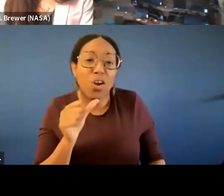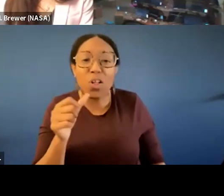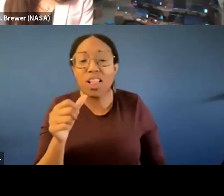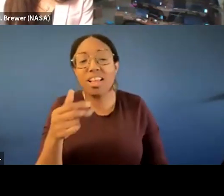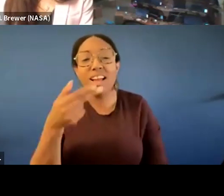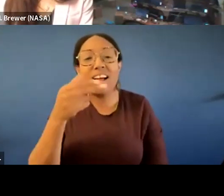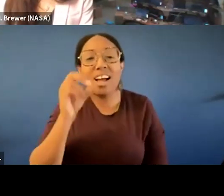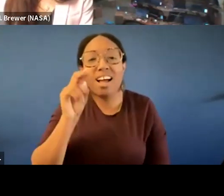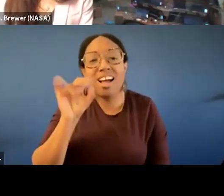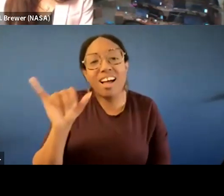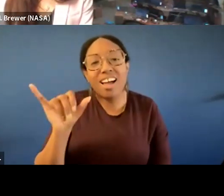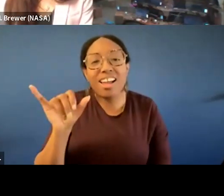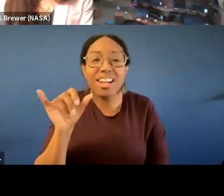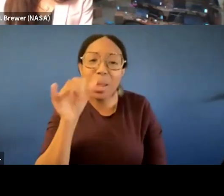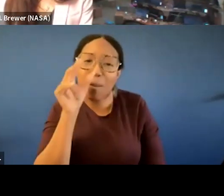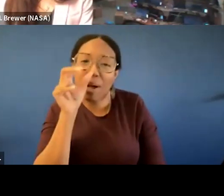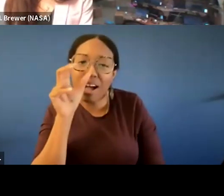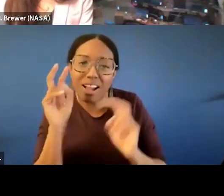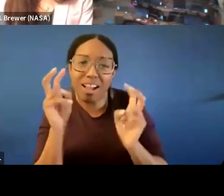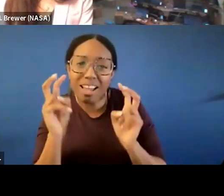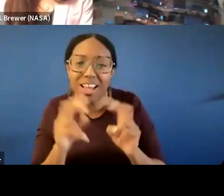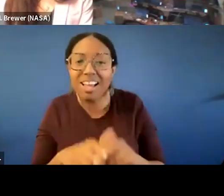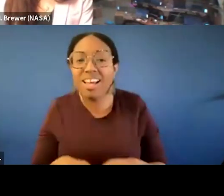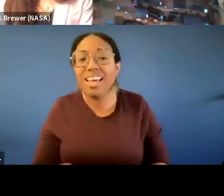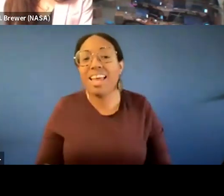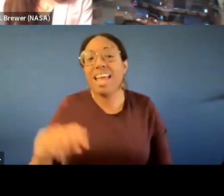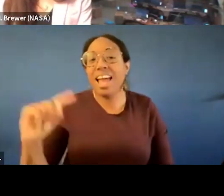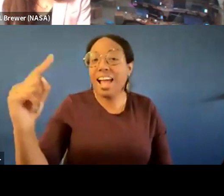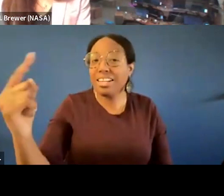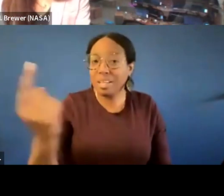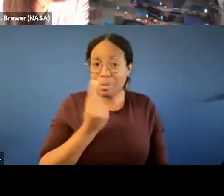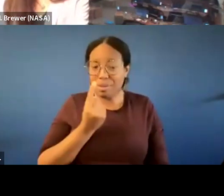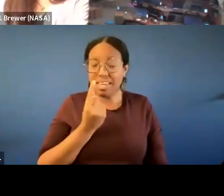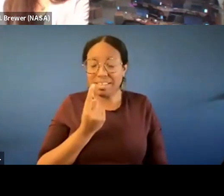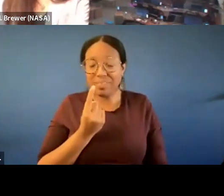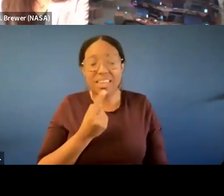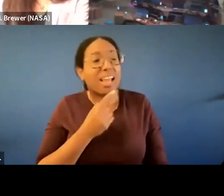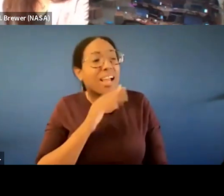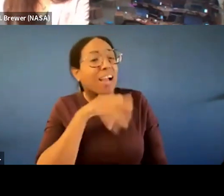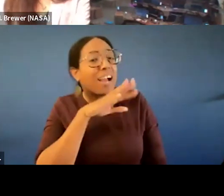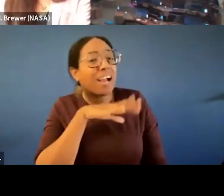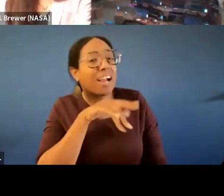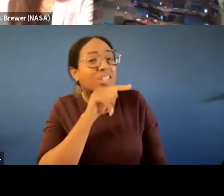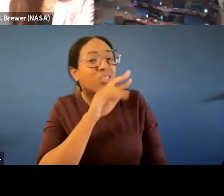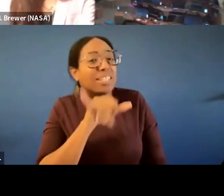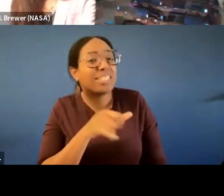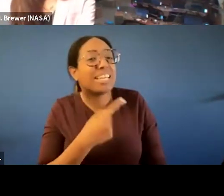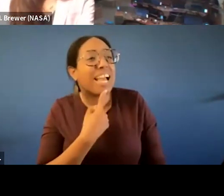and hug me and said, Miss Tracy, I told God, thank you for Honeyshine. So it was like, okay, God, you know,